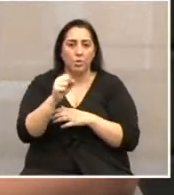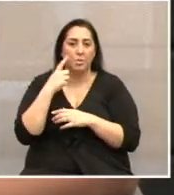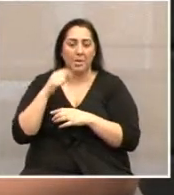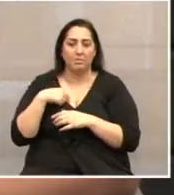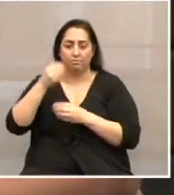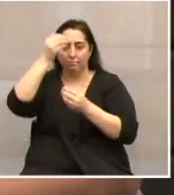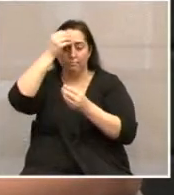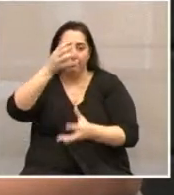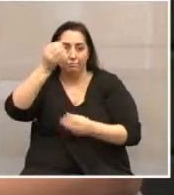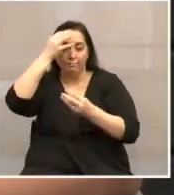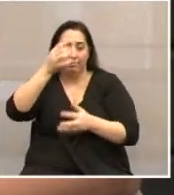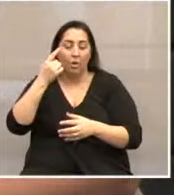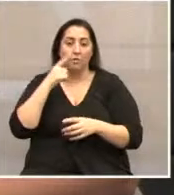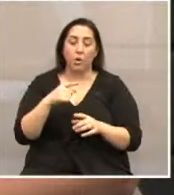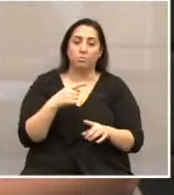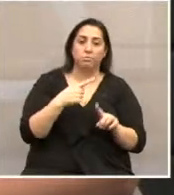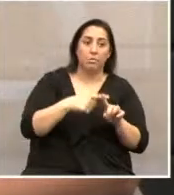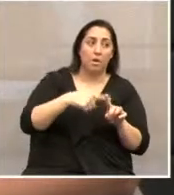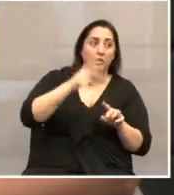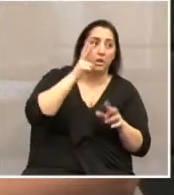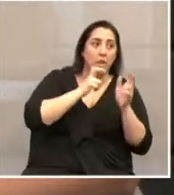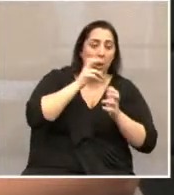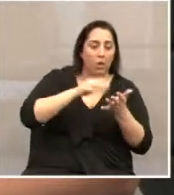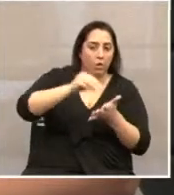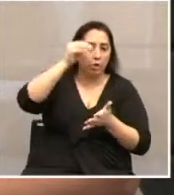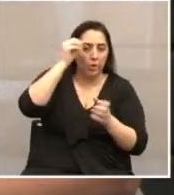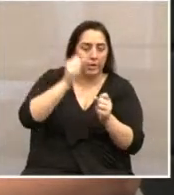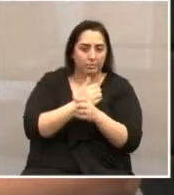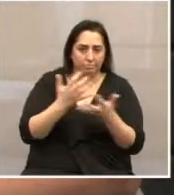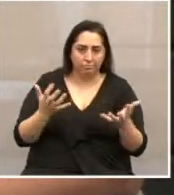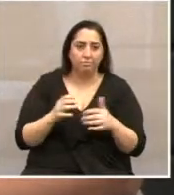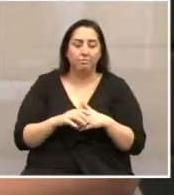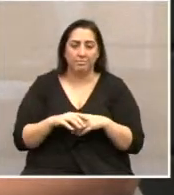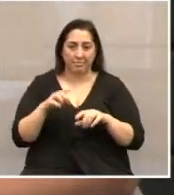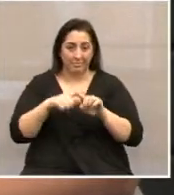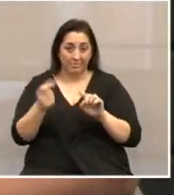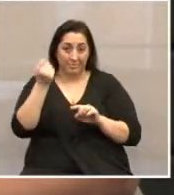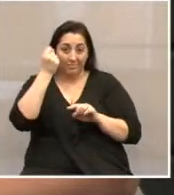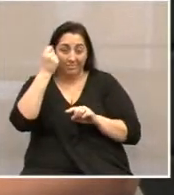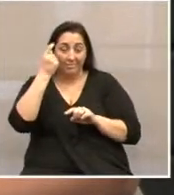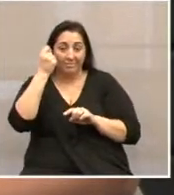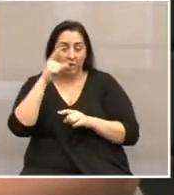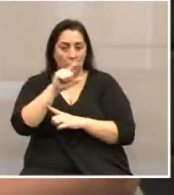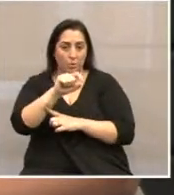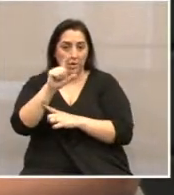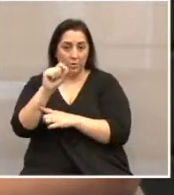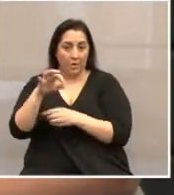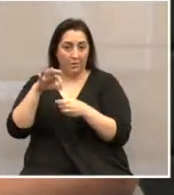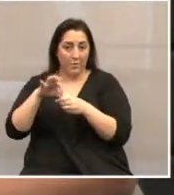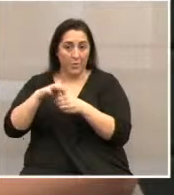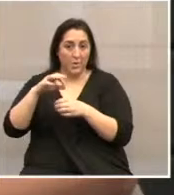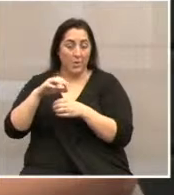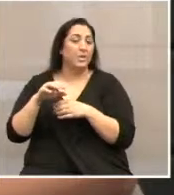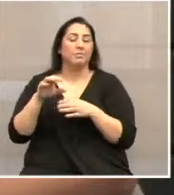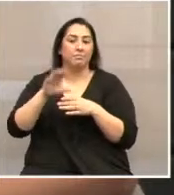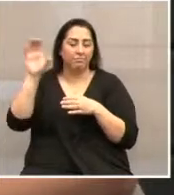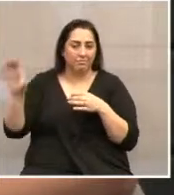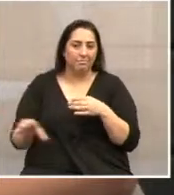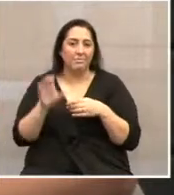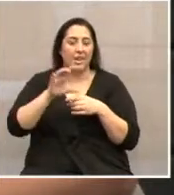communities. Yet throughout the 2020 election cycle, many Spanish language media outlets enabled the spread of